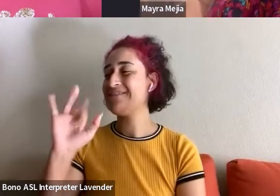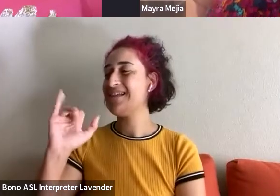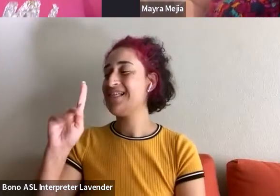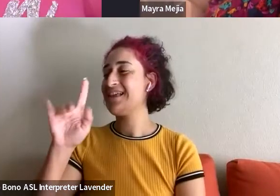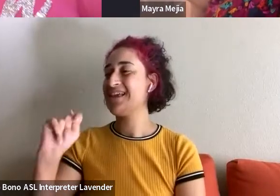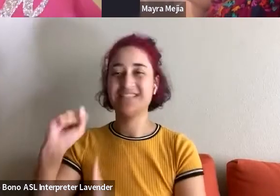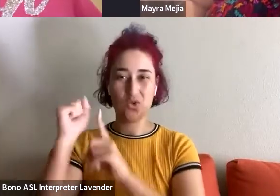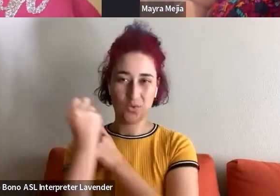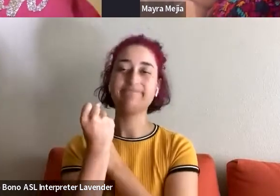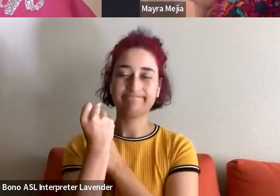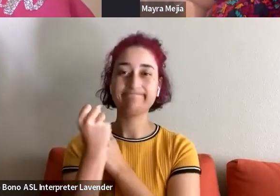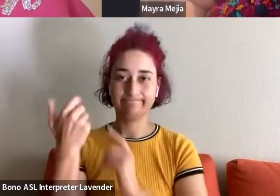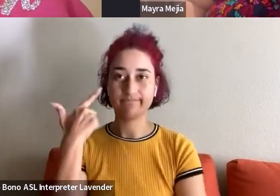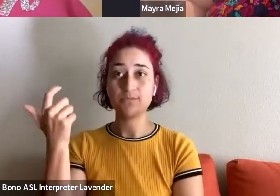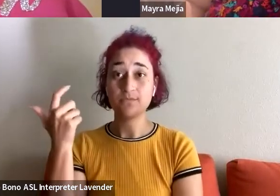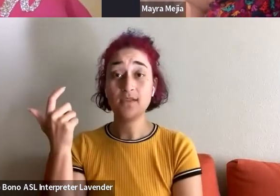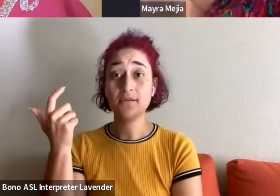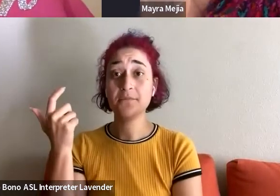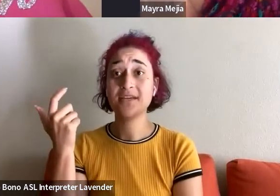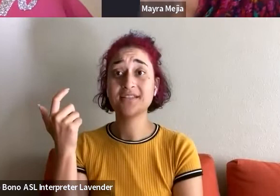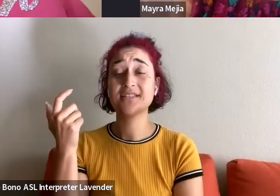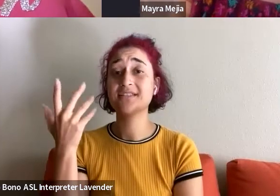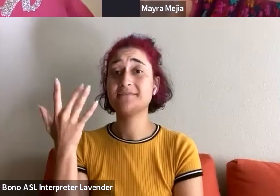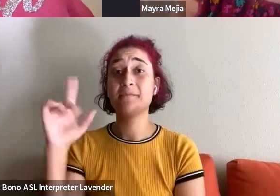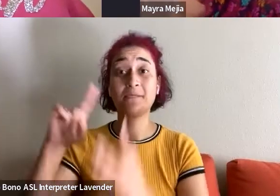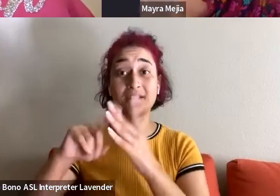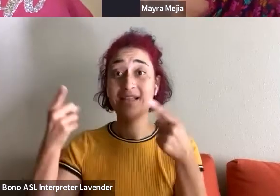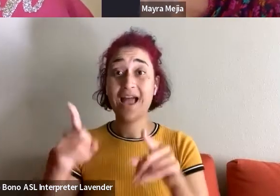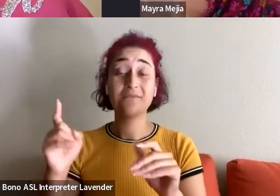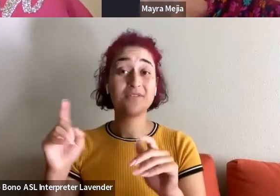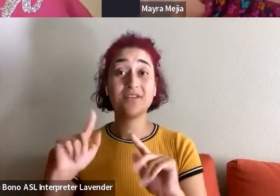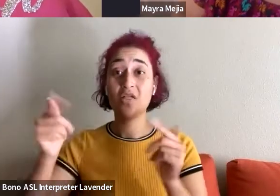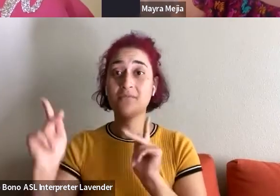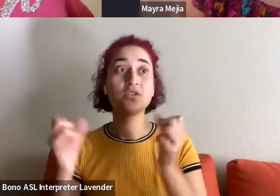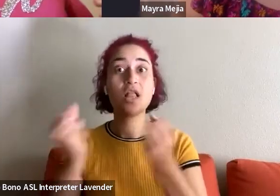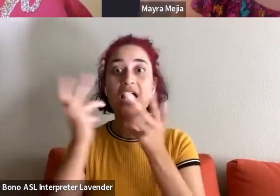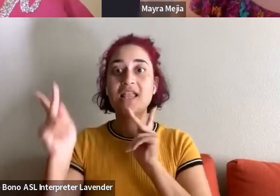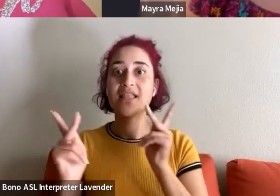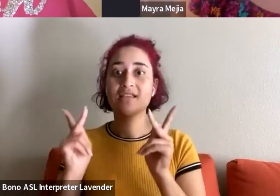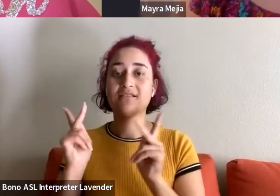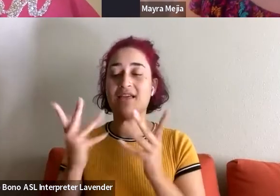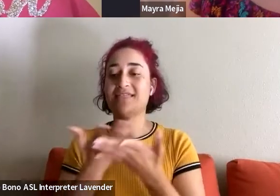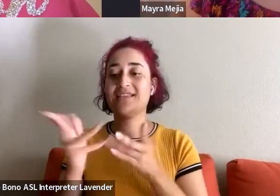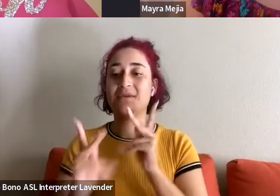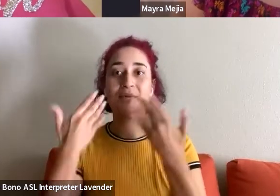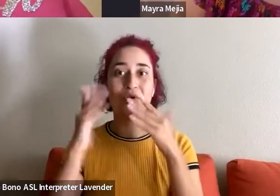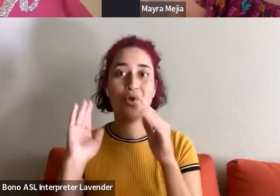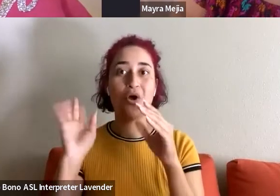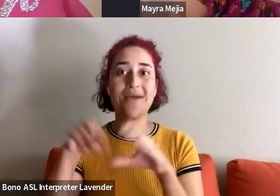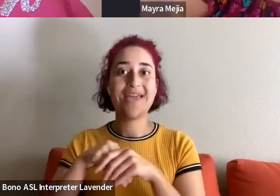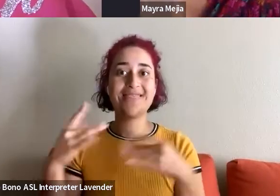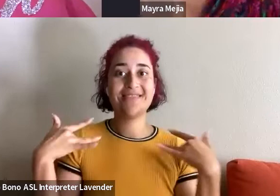Because I like to educate too, there's a lot of things people don't know that go on in the fashion industry.